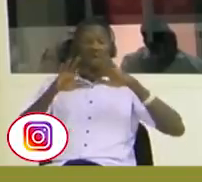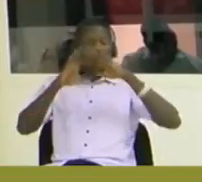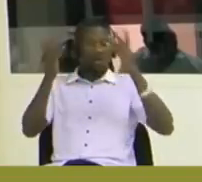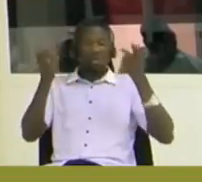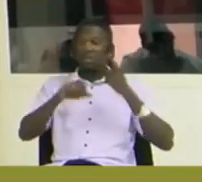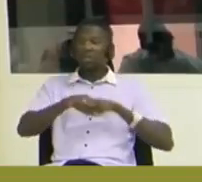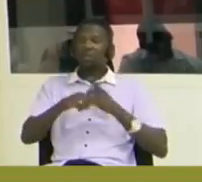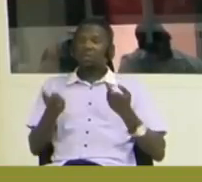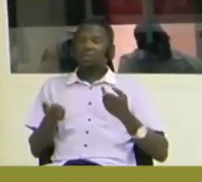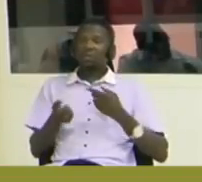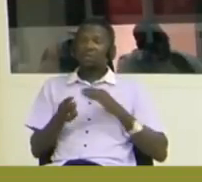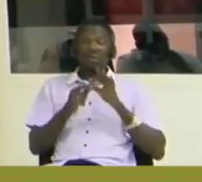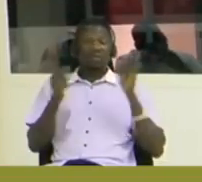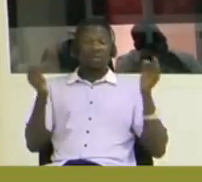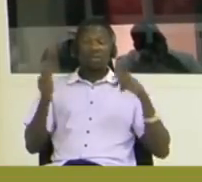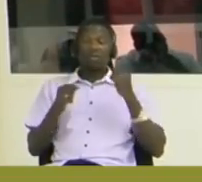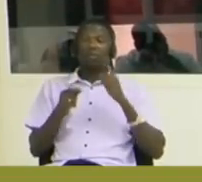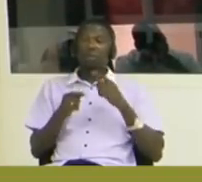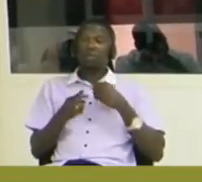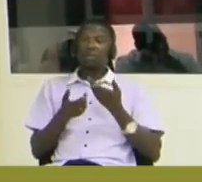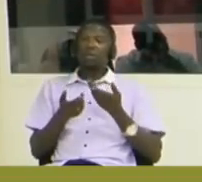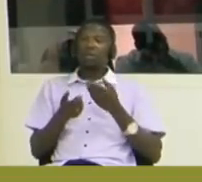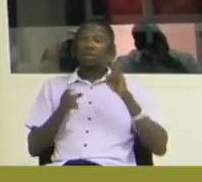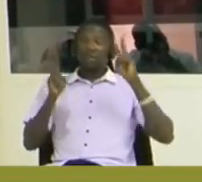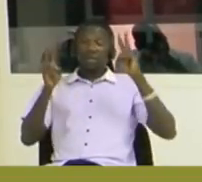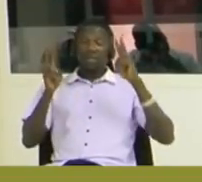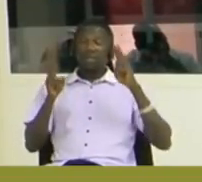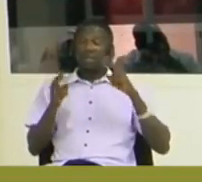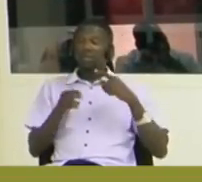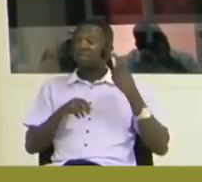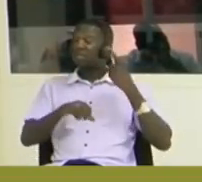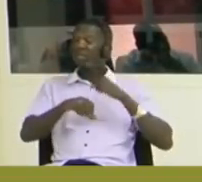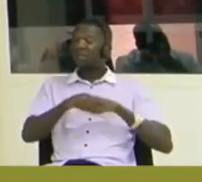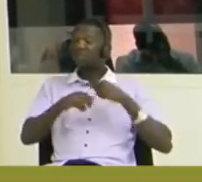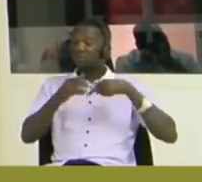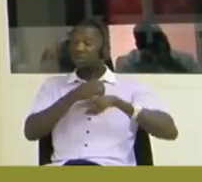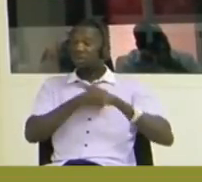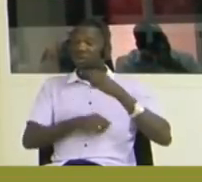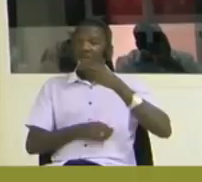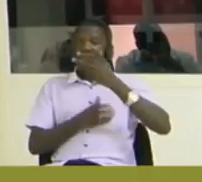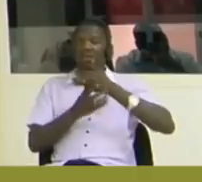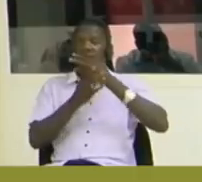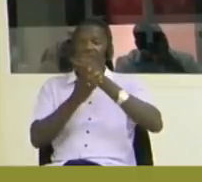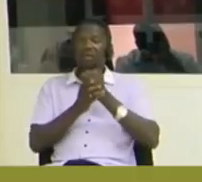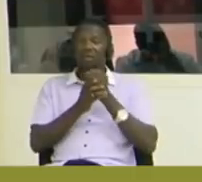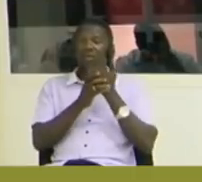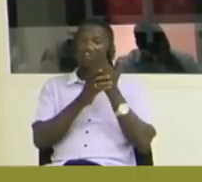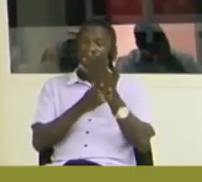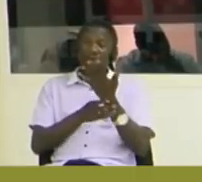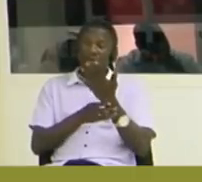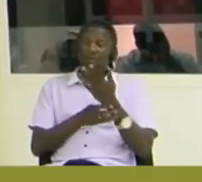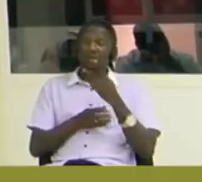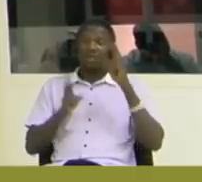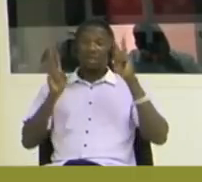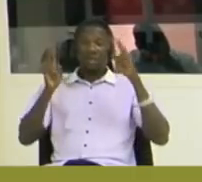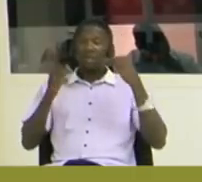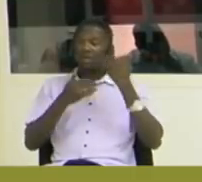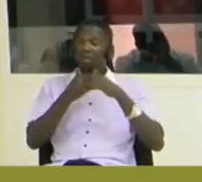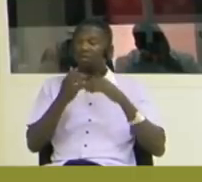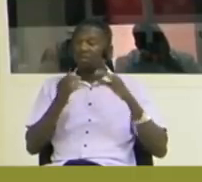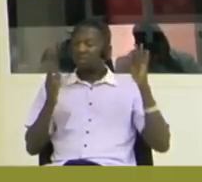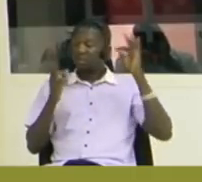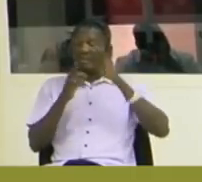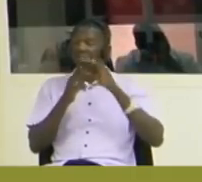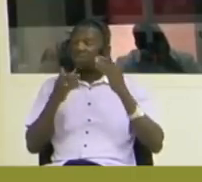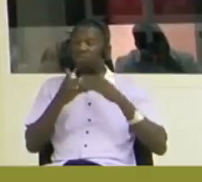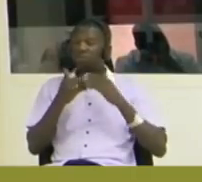from what obtained at the time. Yaya Jame rarely traveled during 1995. Please, don't take me out of